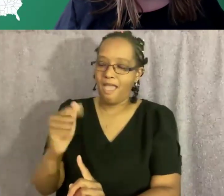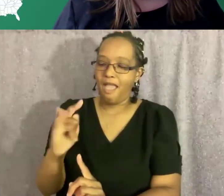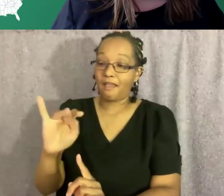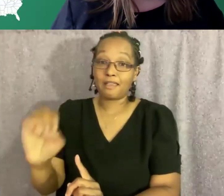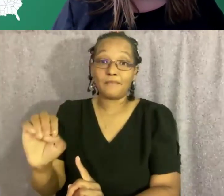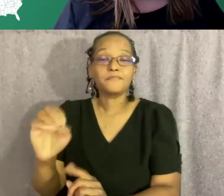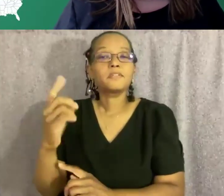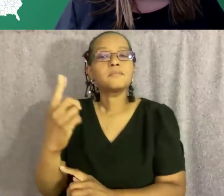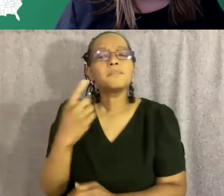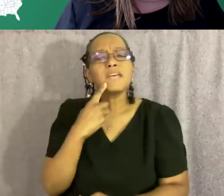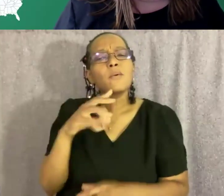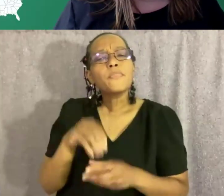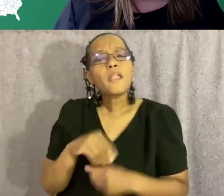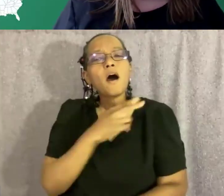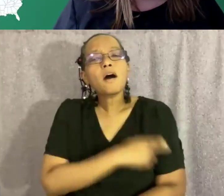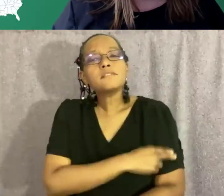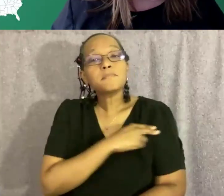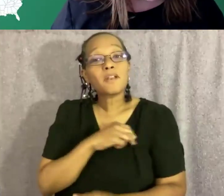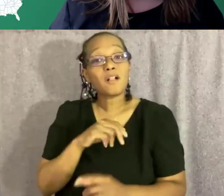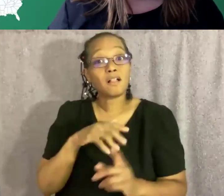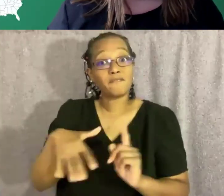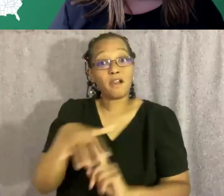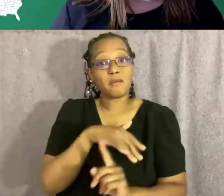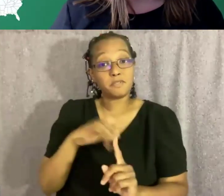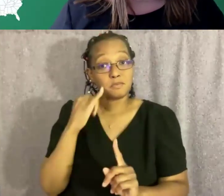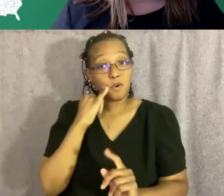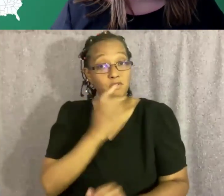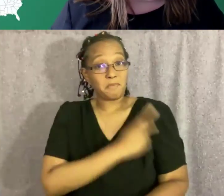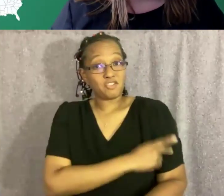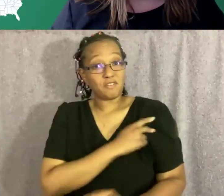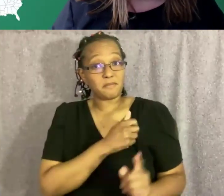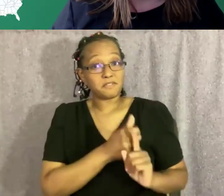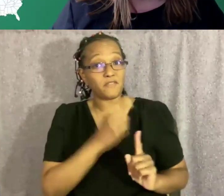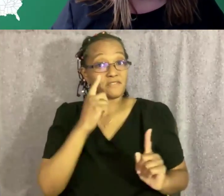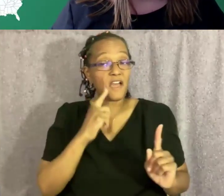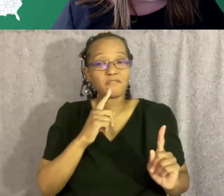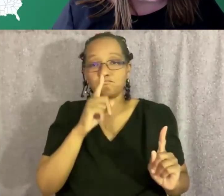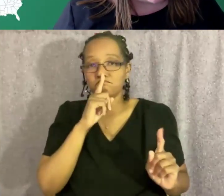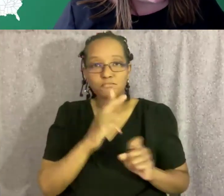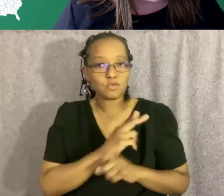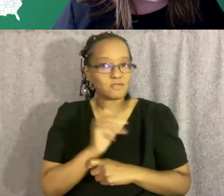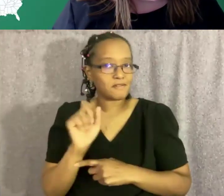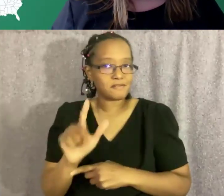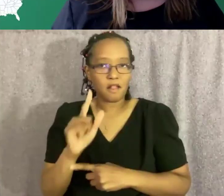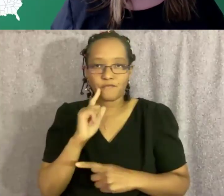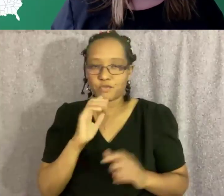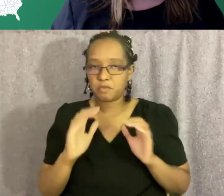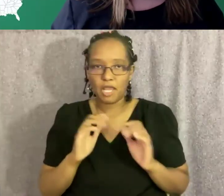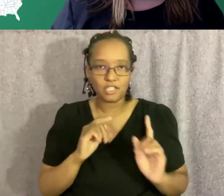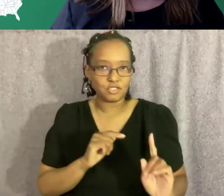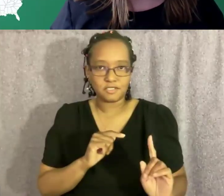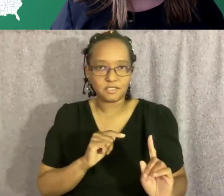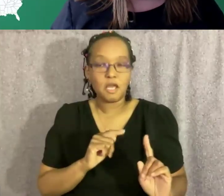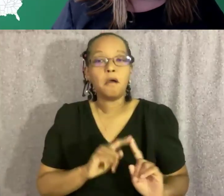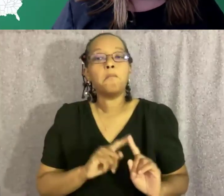Somebody asked, in a hospital setting, if a patient is deaf but does not use ASL to communicate, but